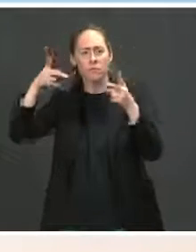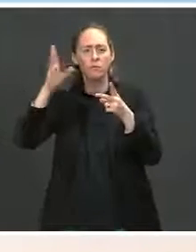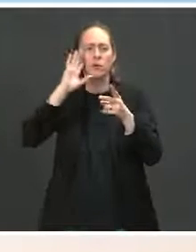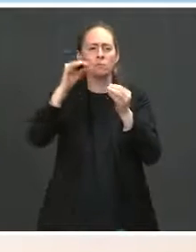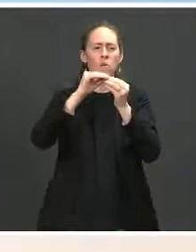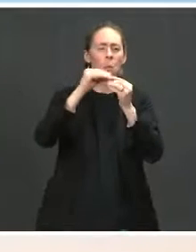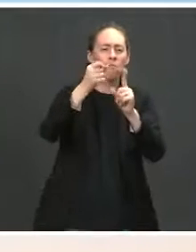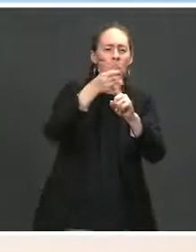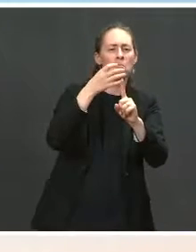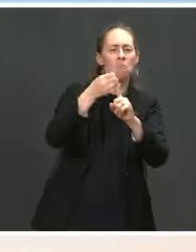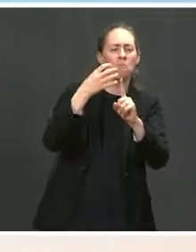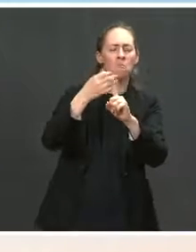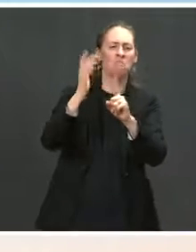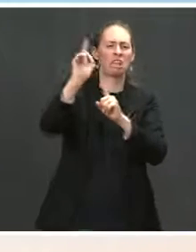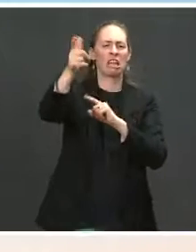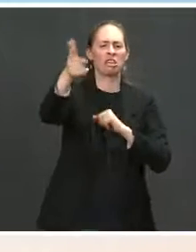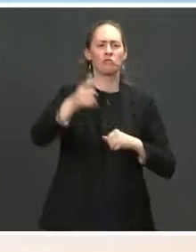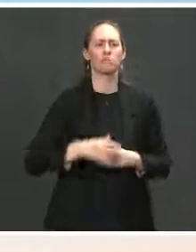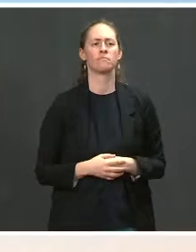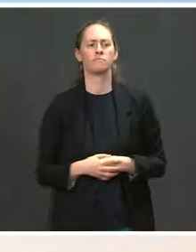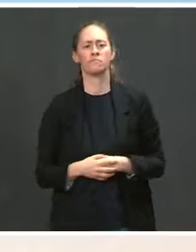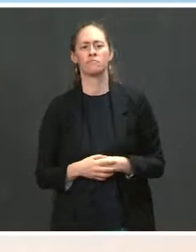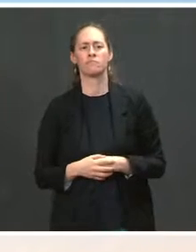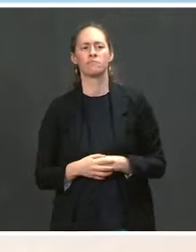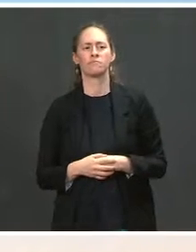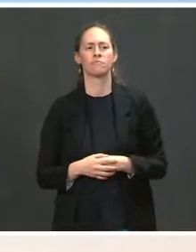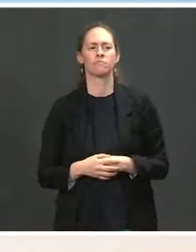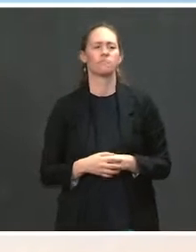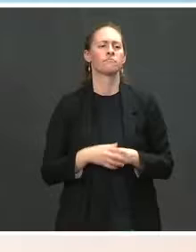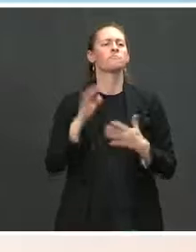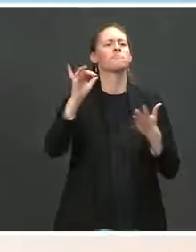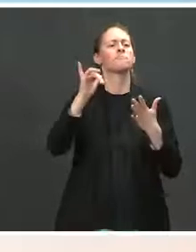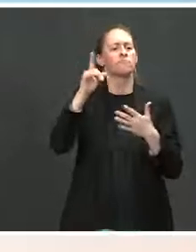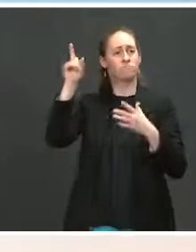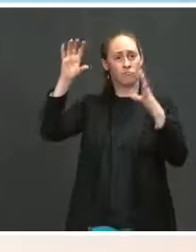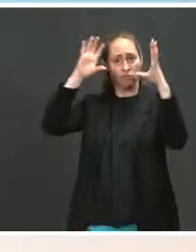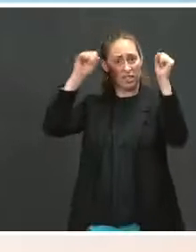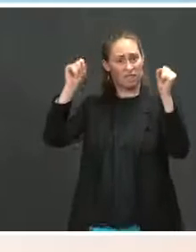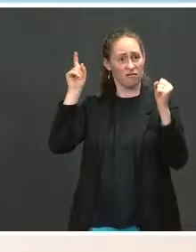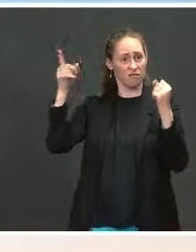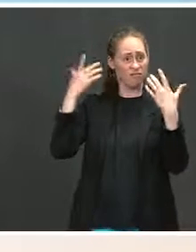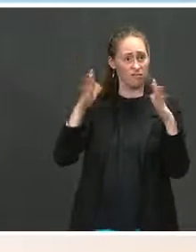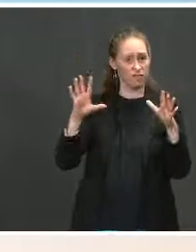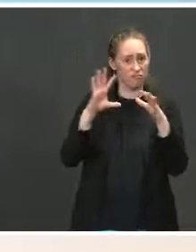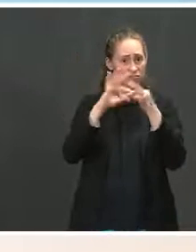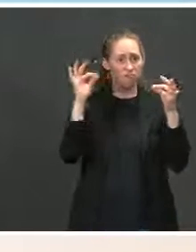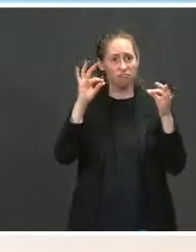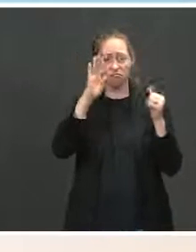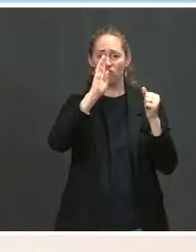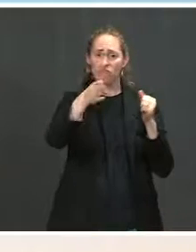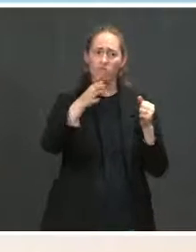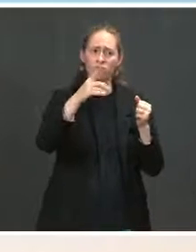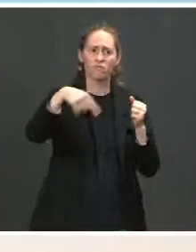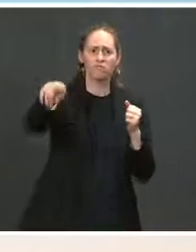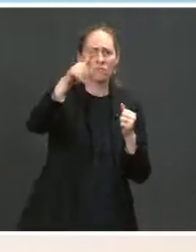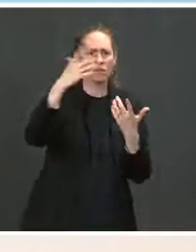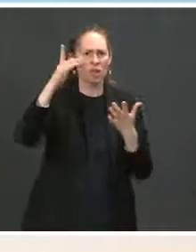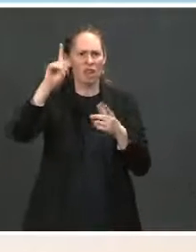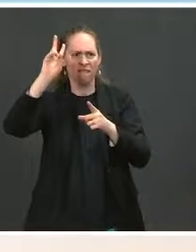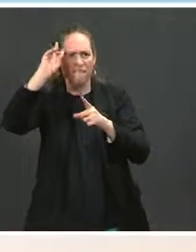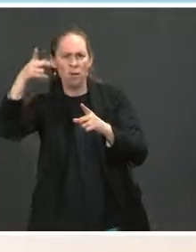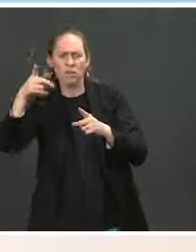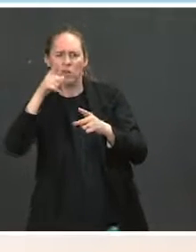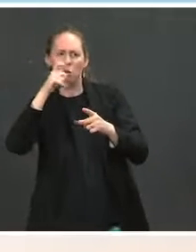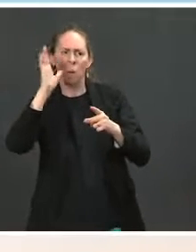given her any directives from what's coming back so far to guide where the next conversations